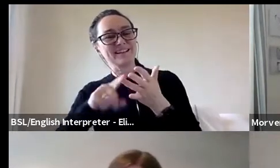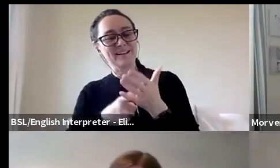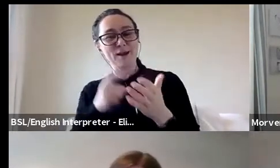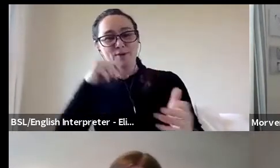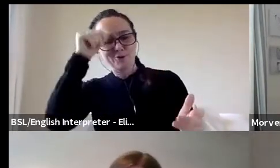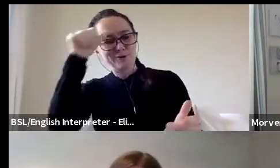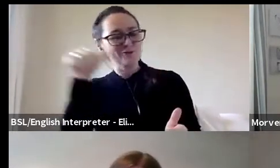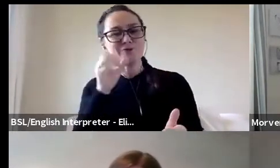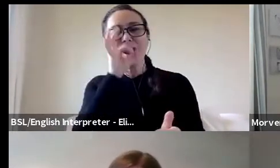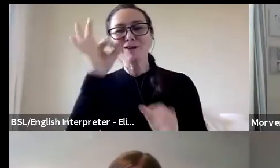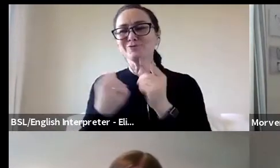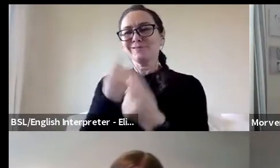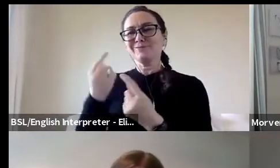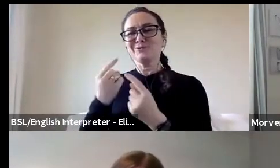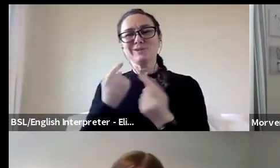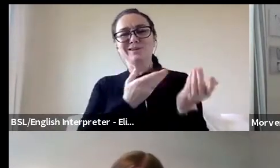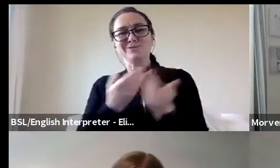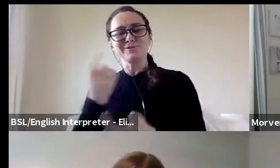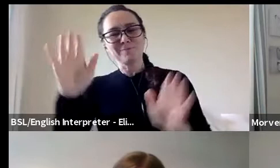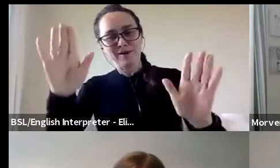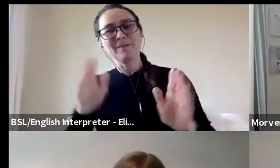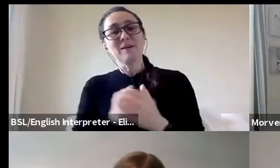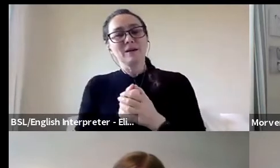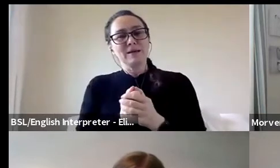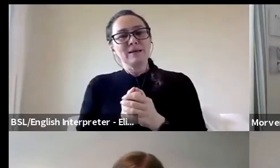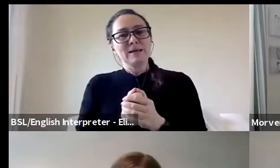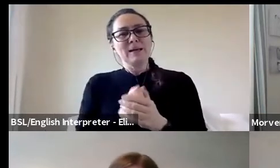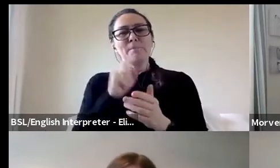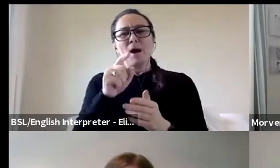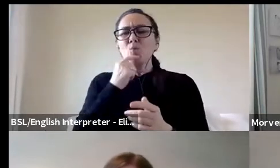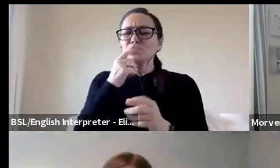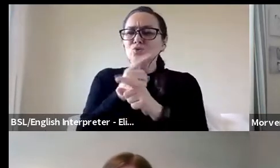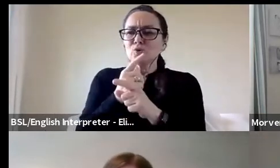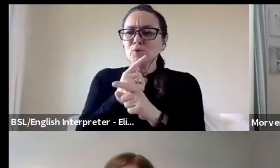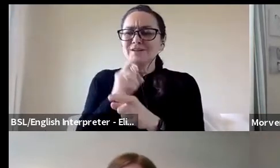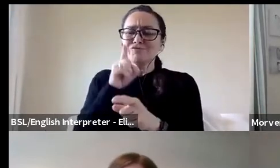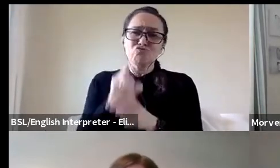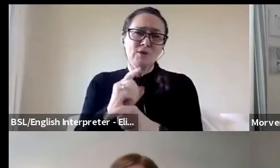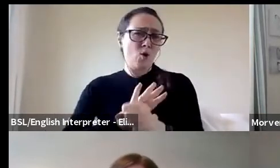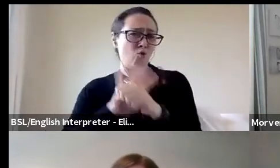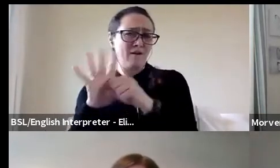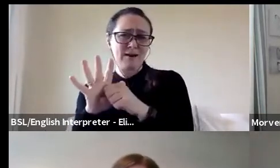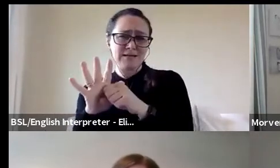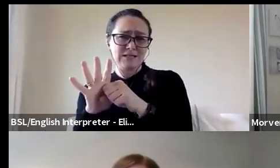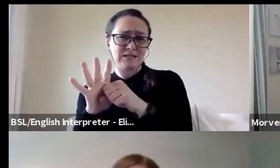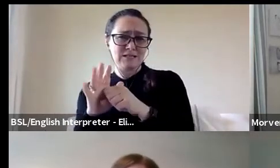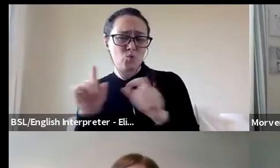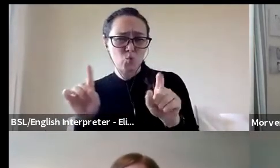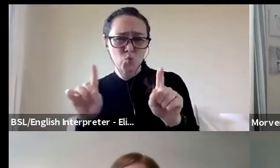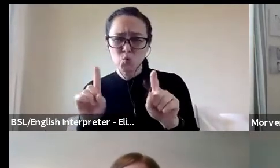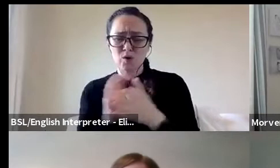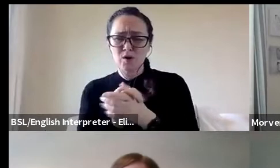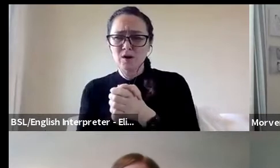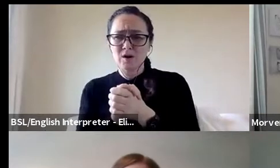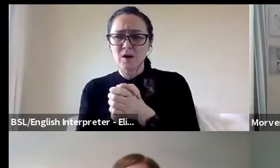obviously you perceive as important. But this pressing issue of the pandemic really is the first question to raise. How can